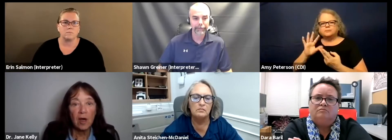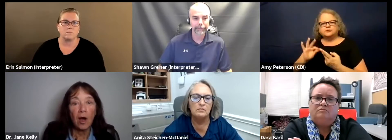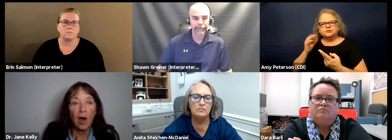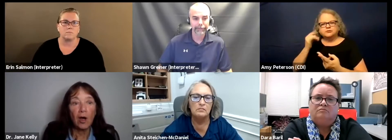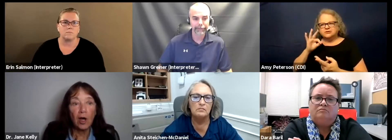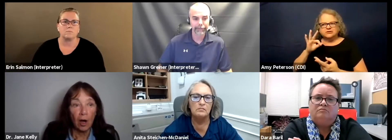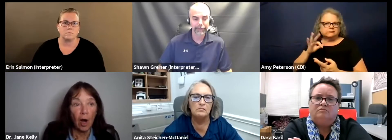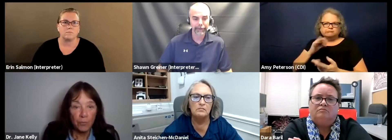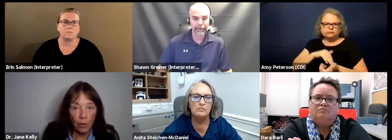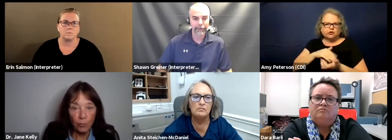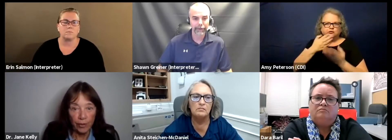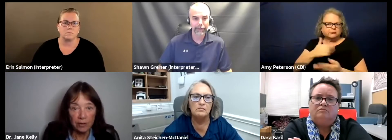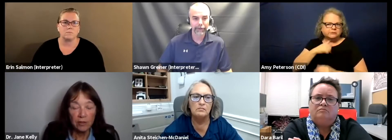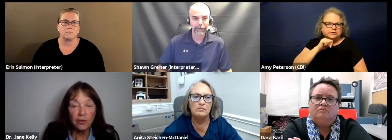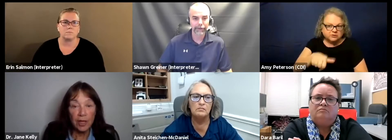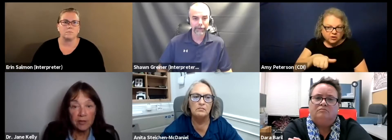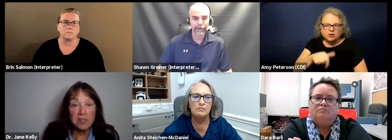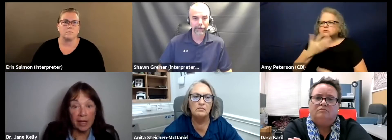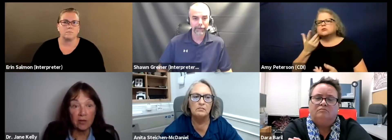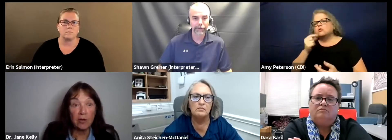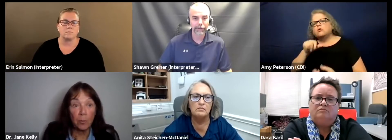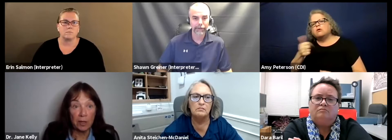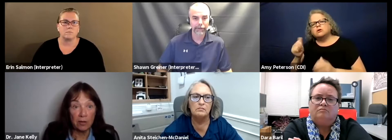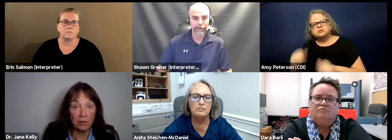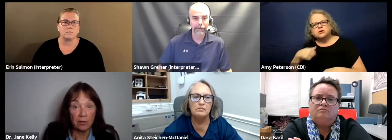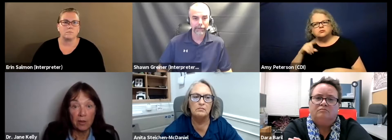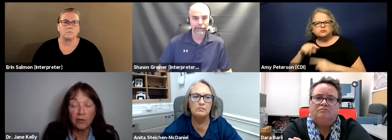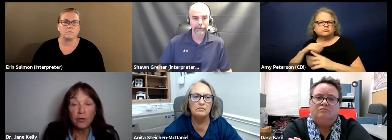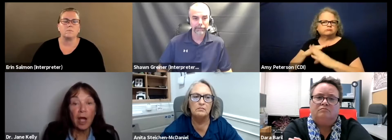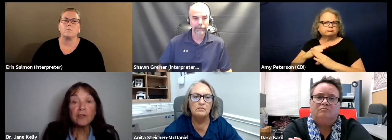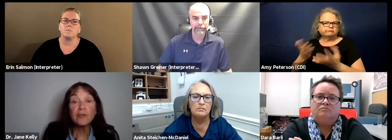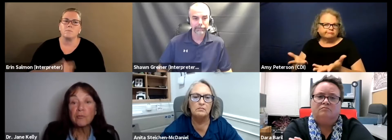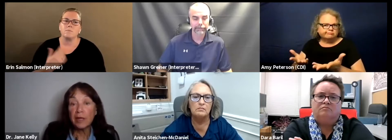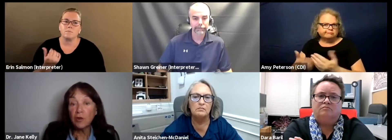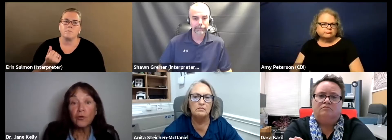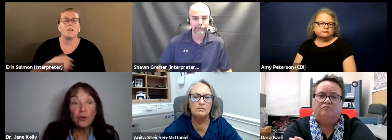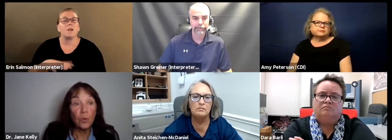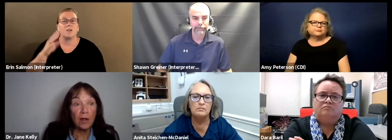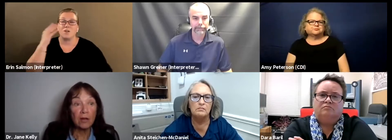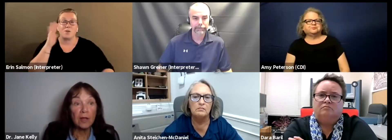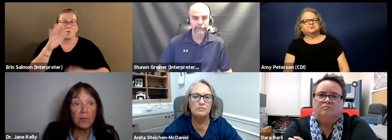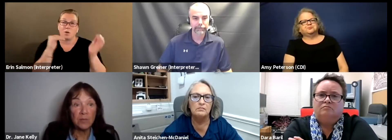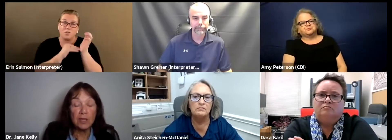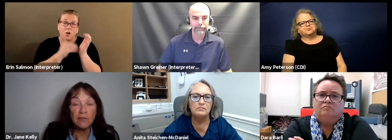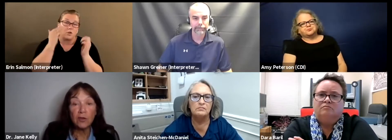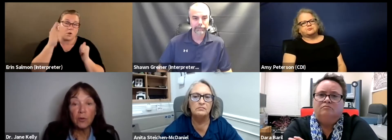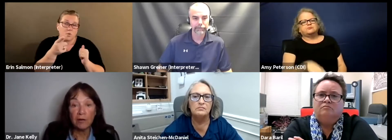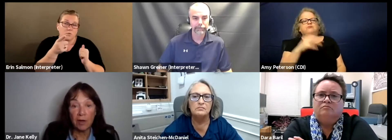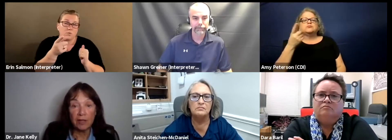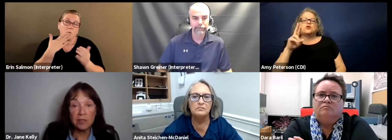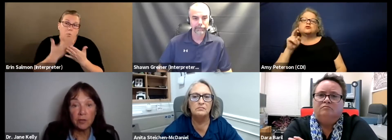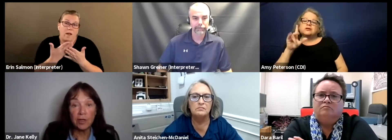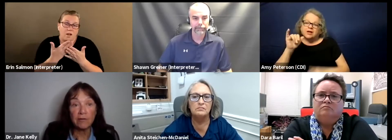always appropriate to get a second opinion. Your doctor may know you well and may be giving